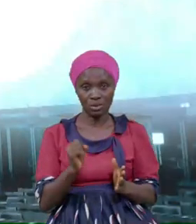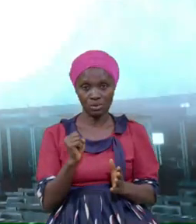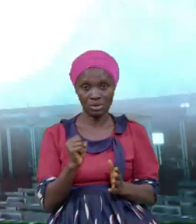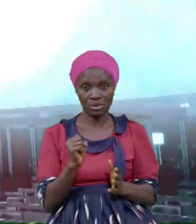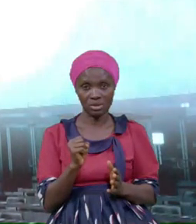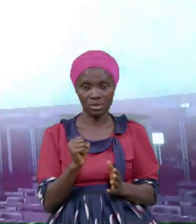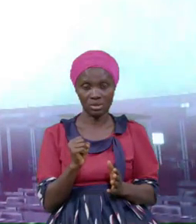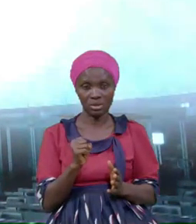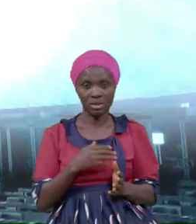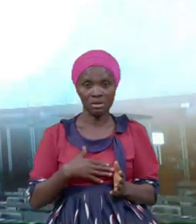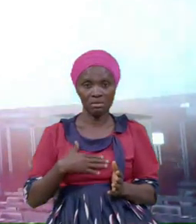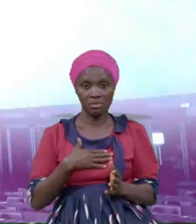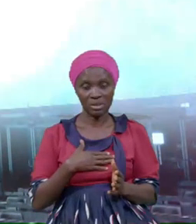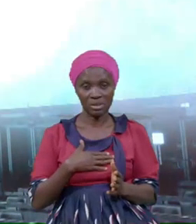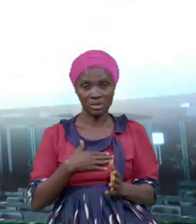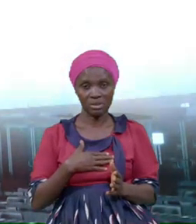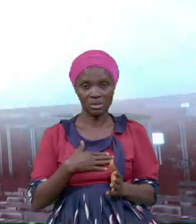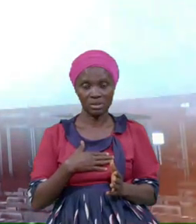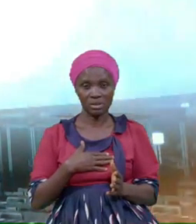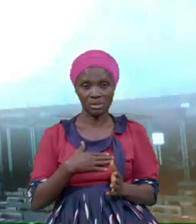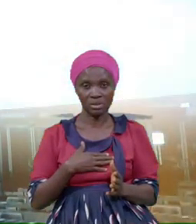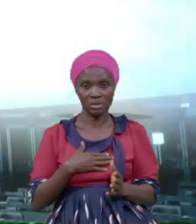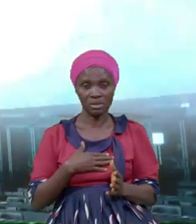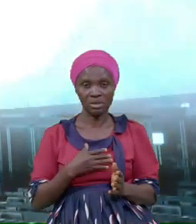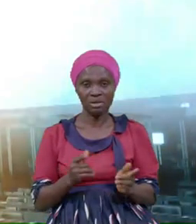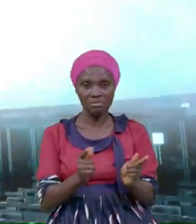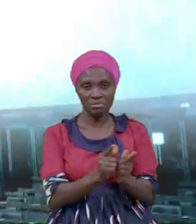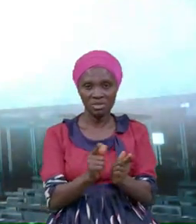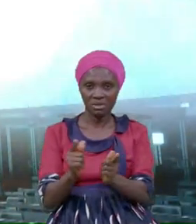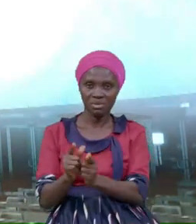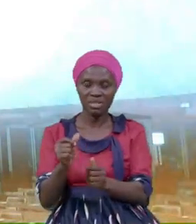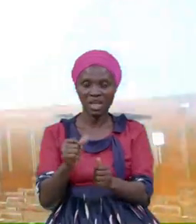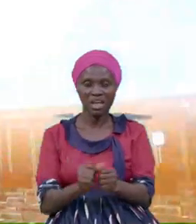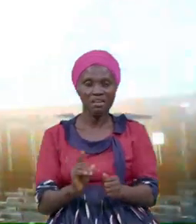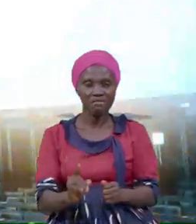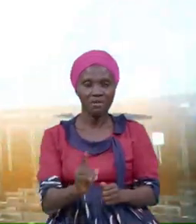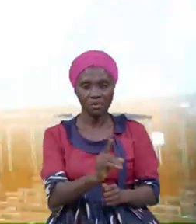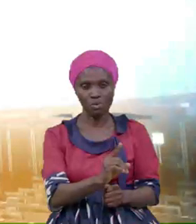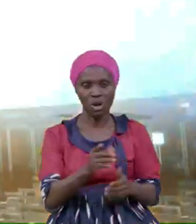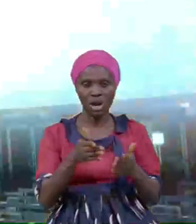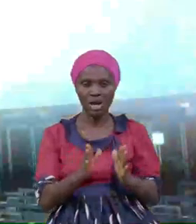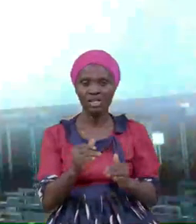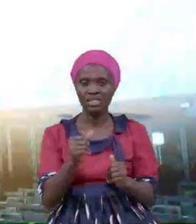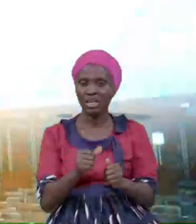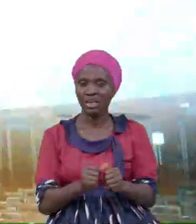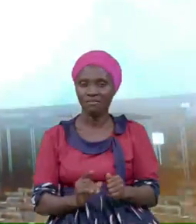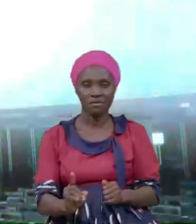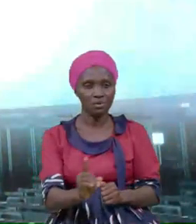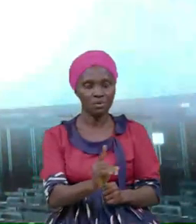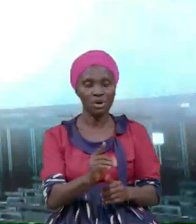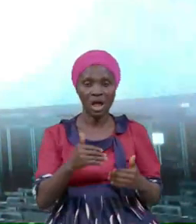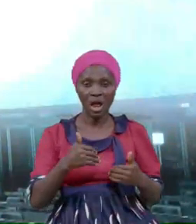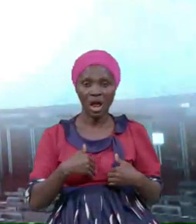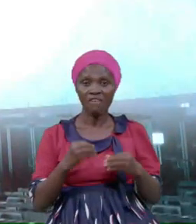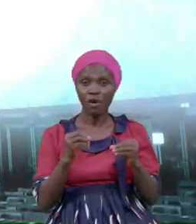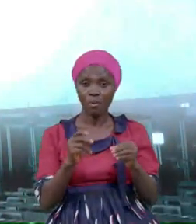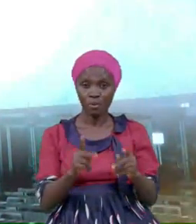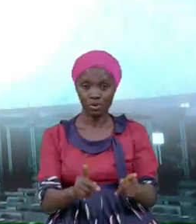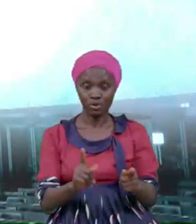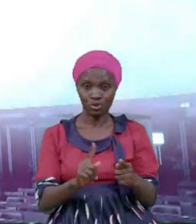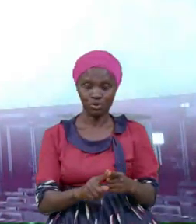please get to everybody. Let everybody have the opportunity to give